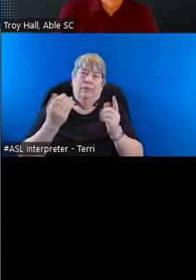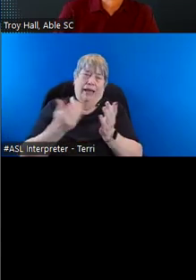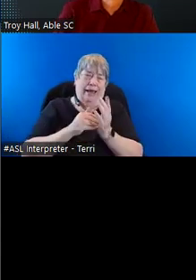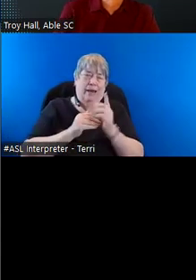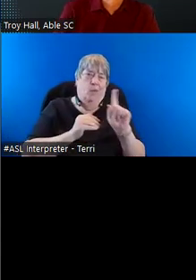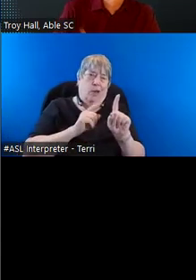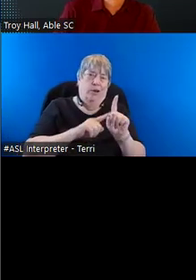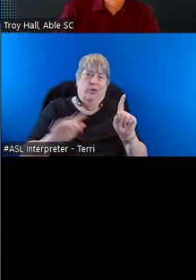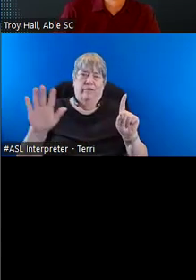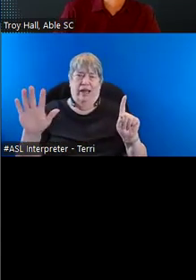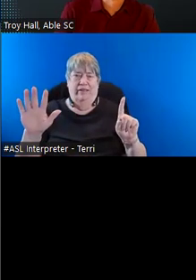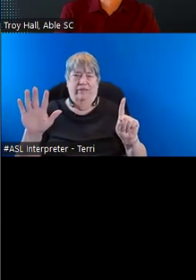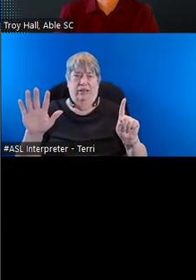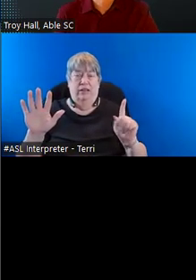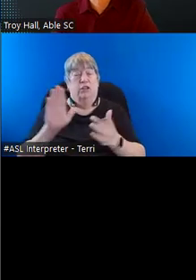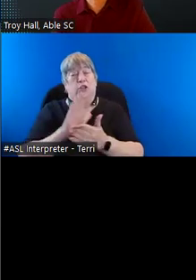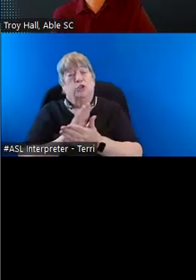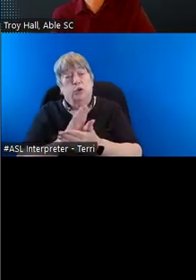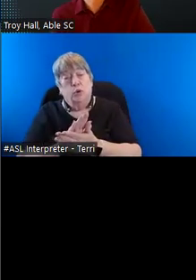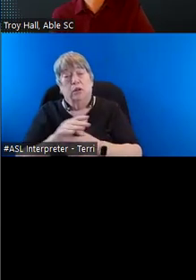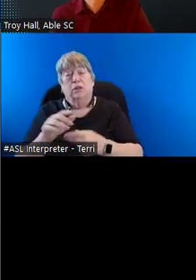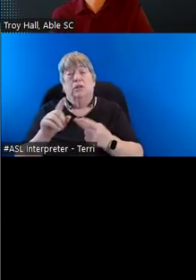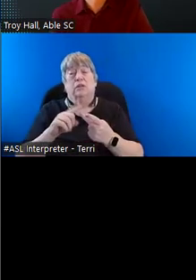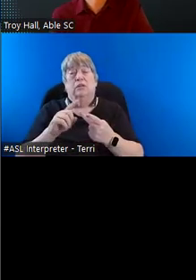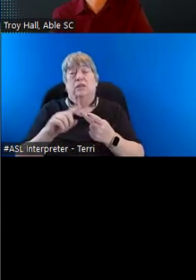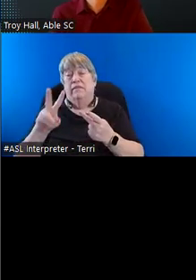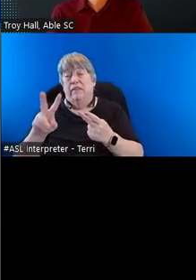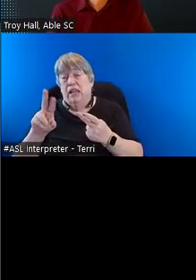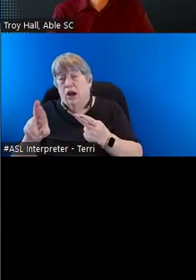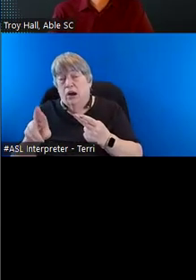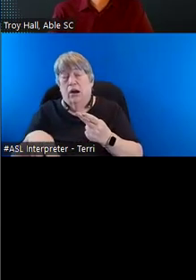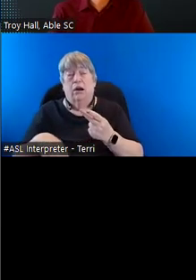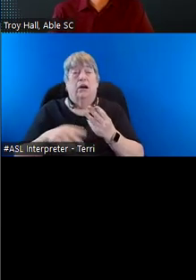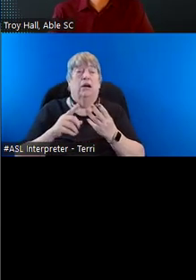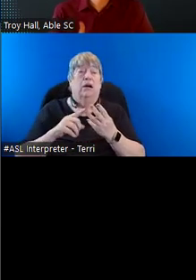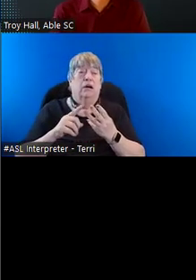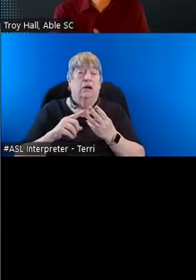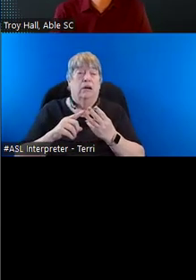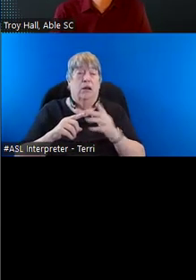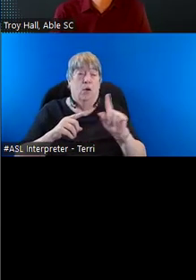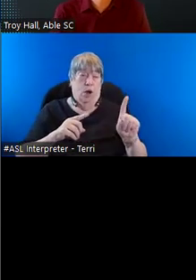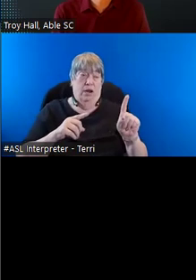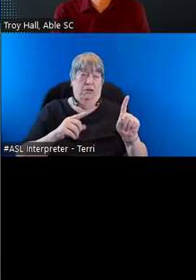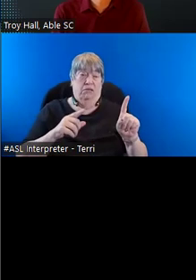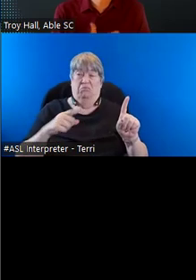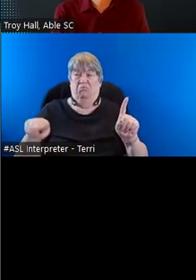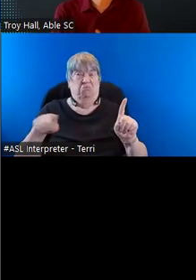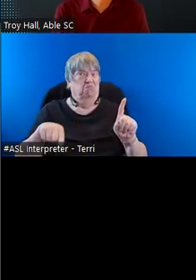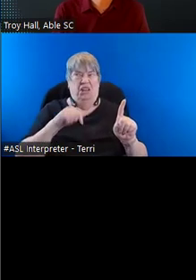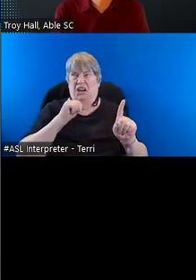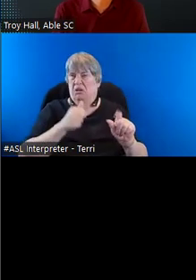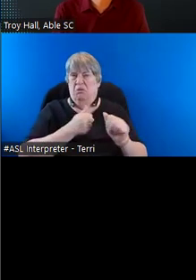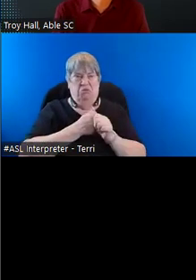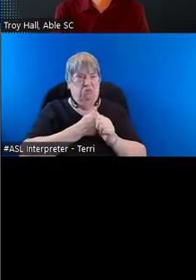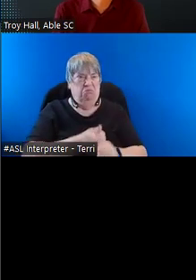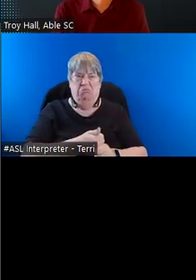If we're thinking about the schools you work with, the VR agencies you work with, 1 being they're not aligned with this at all, none of these are